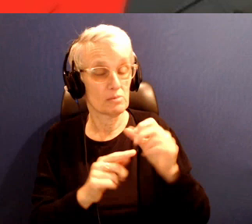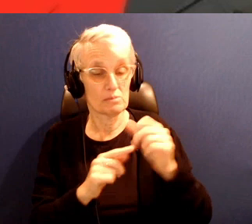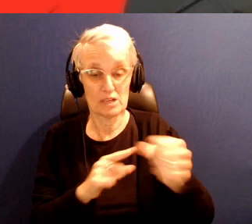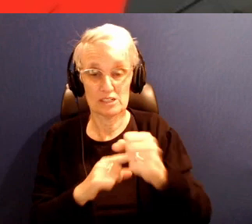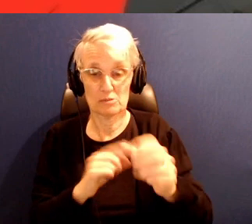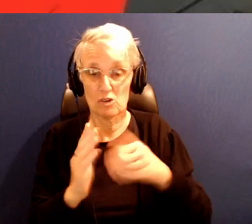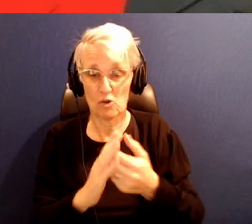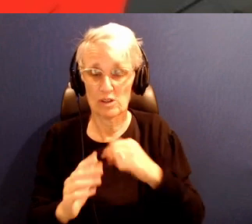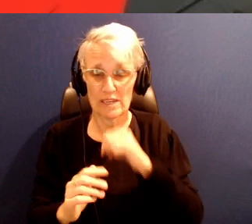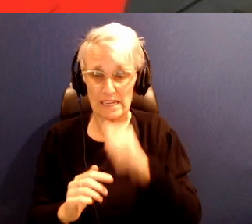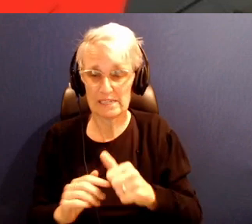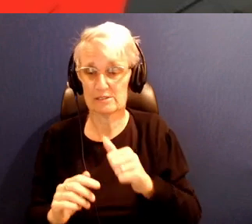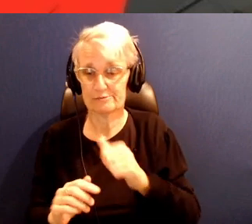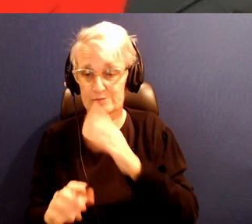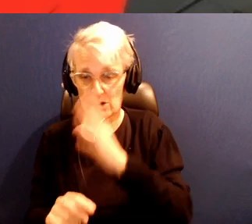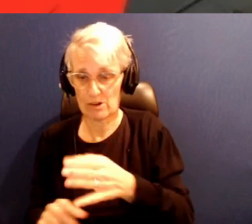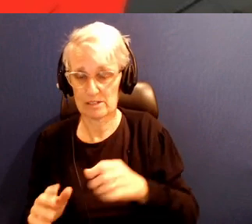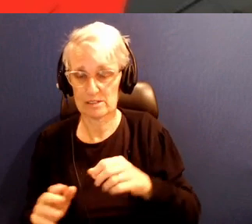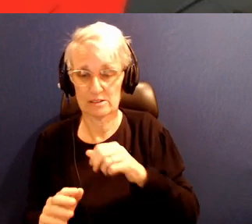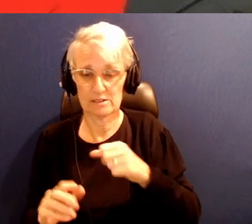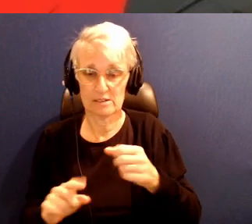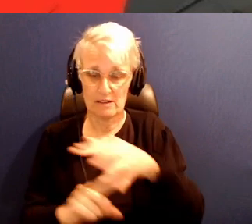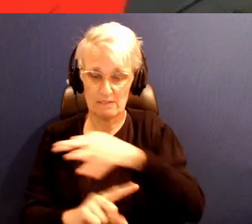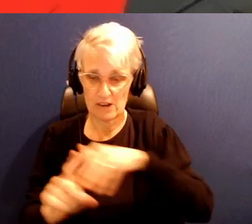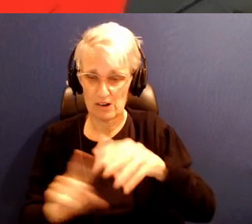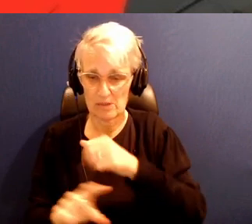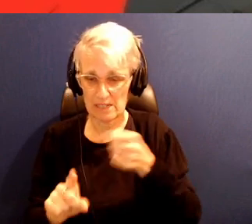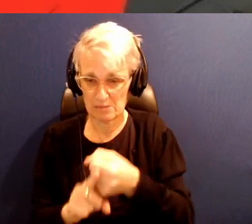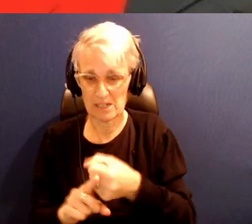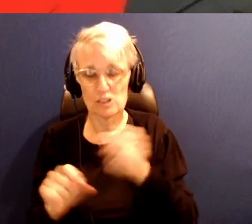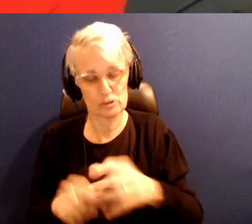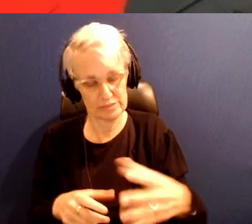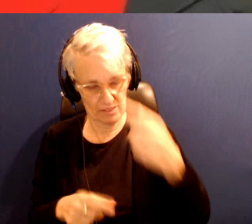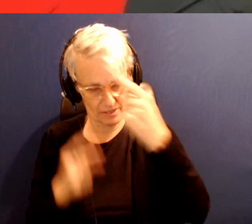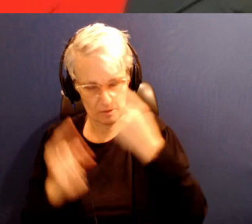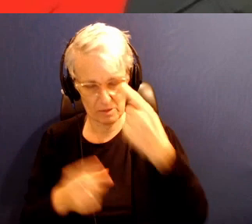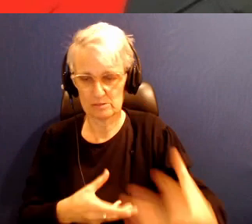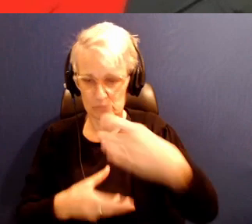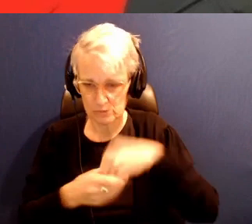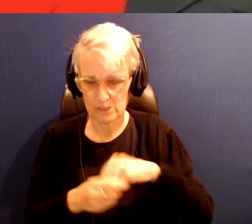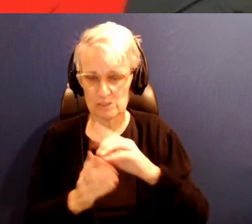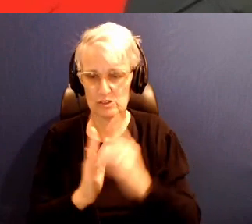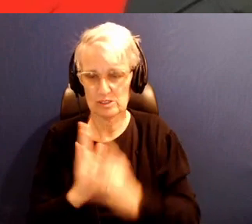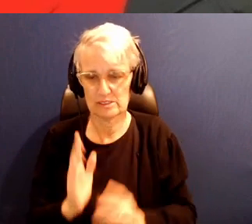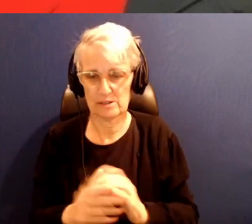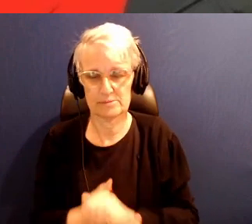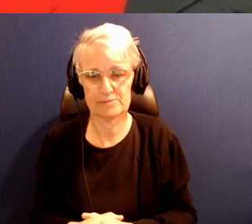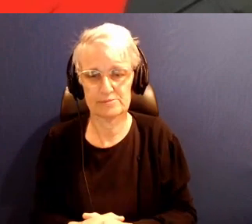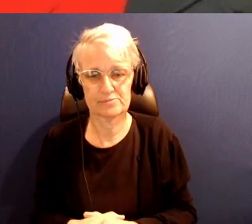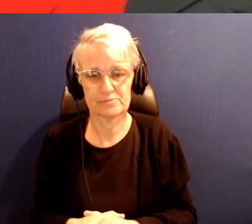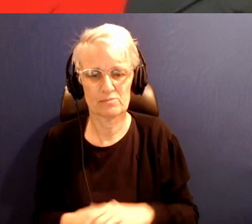environment, indirect environmental impacts should be considered and incorporated into the internship